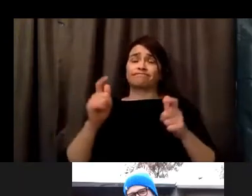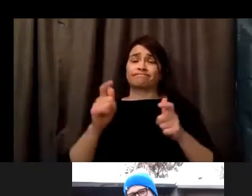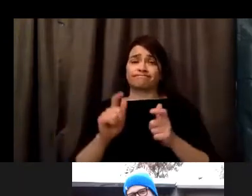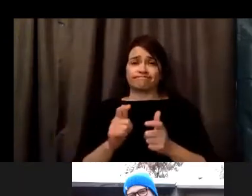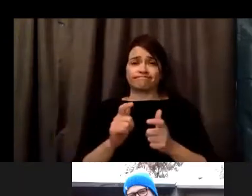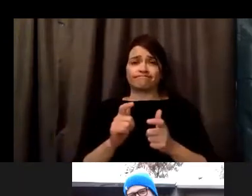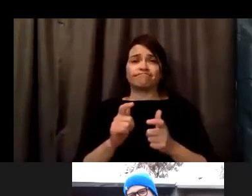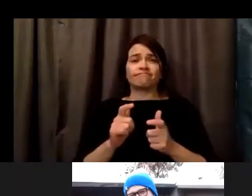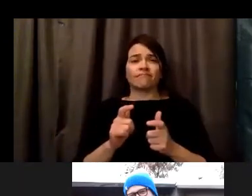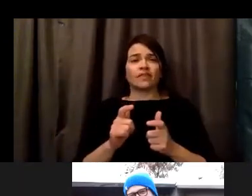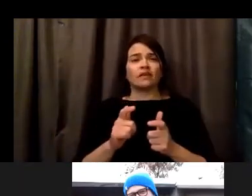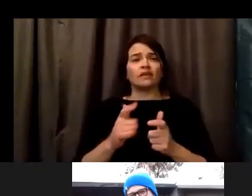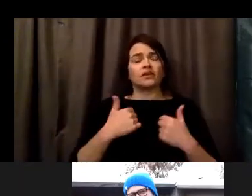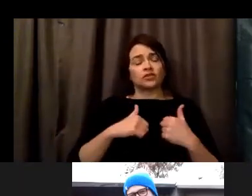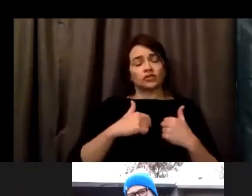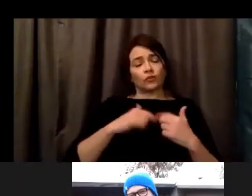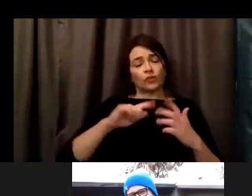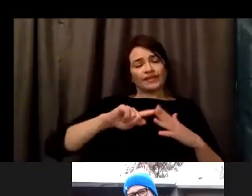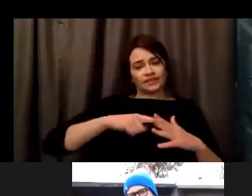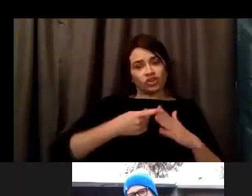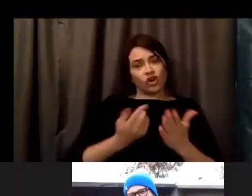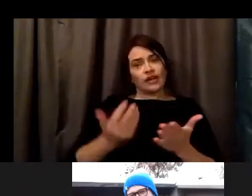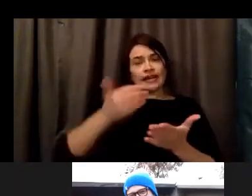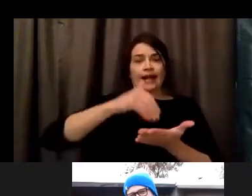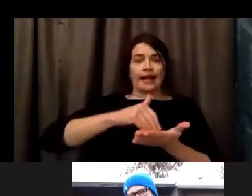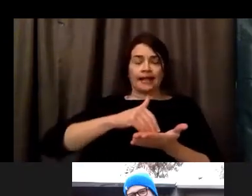over in the early '80s, and